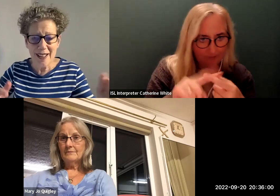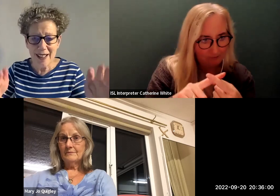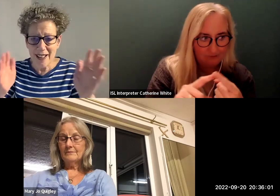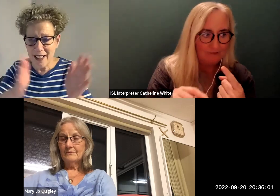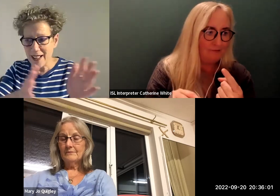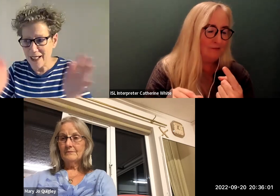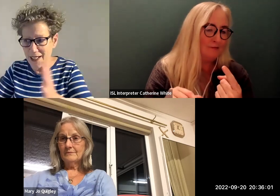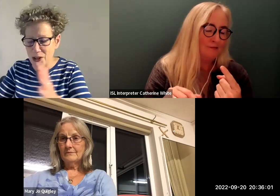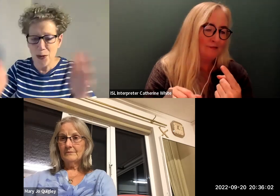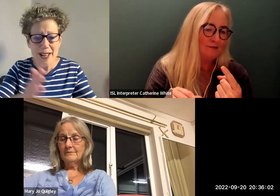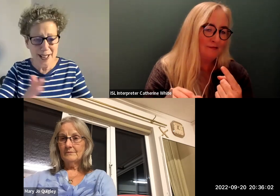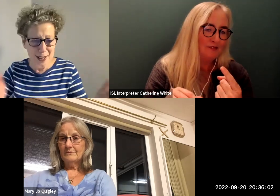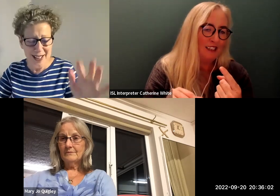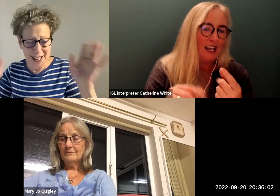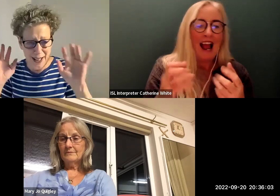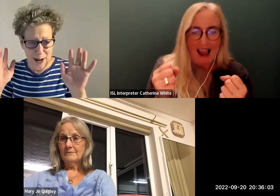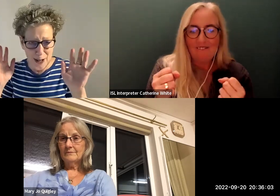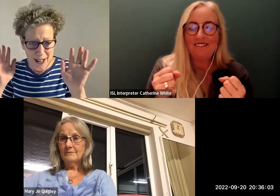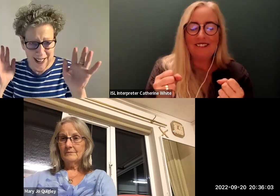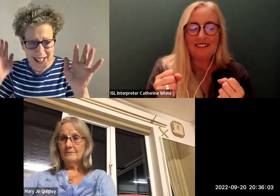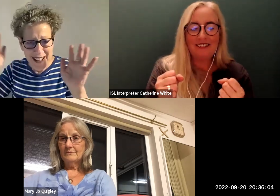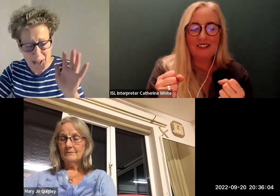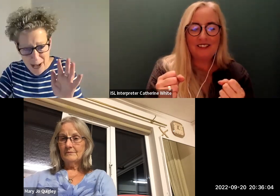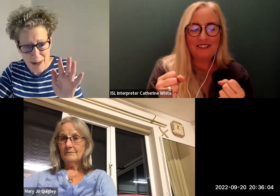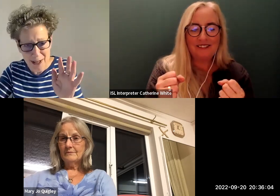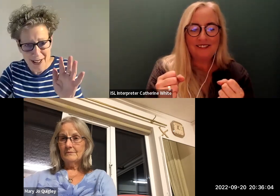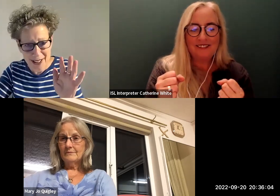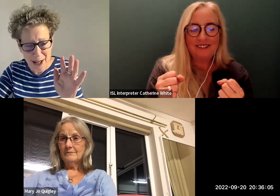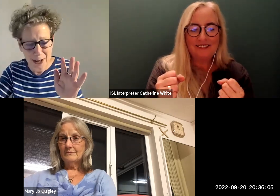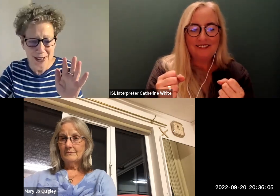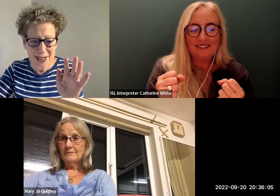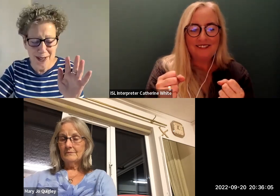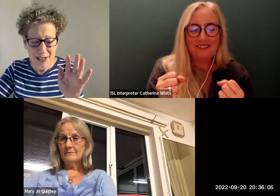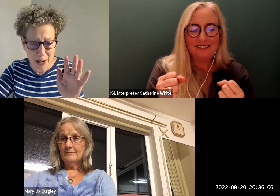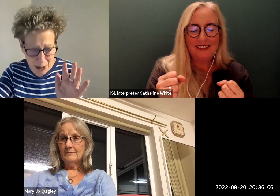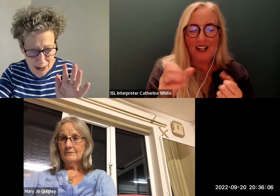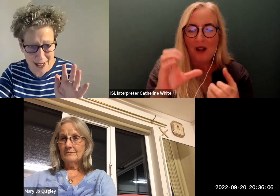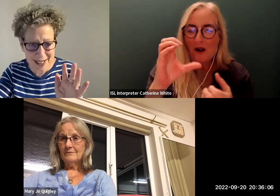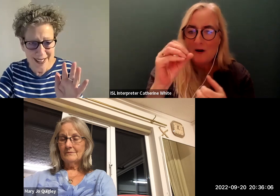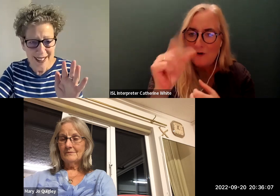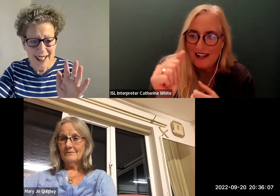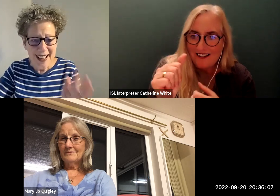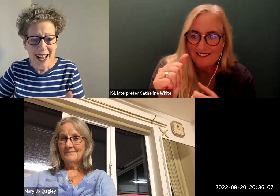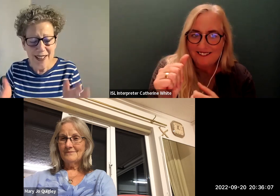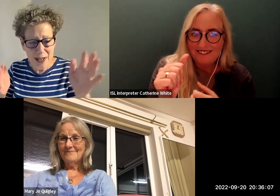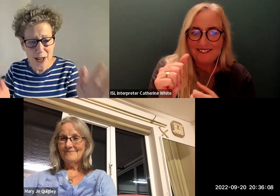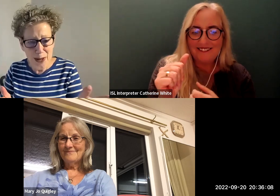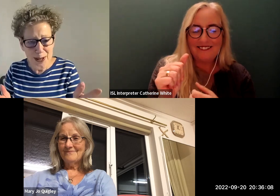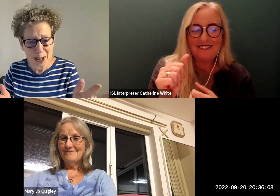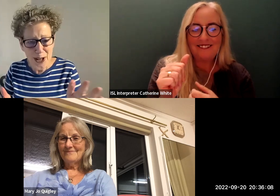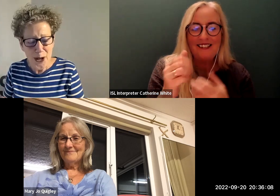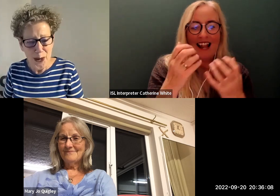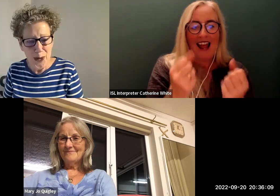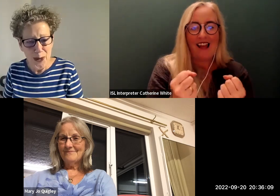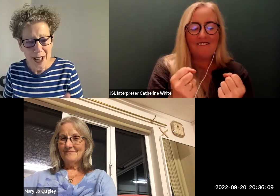obviously two sets of, if you like, you have coders, you have coders, and